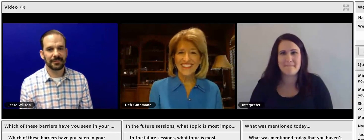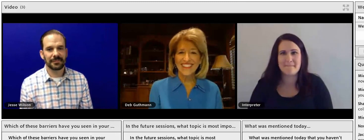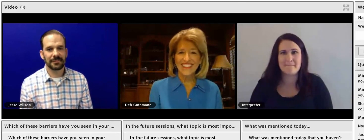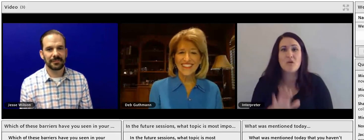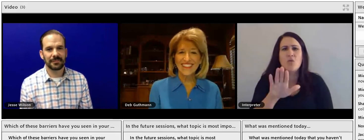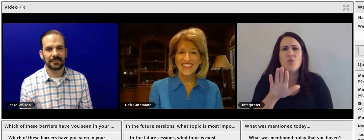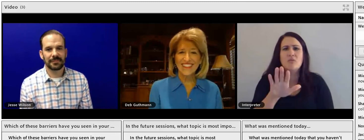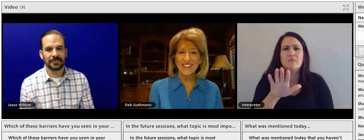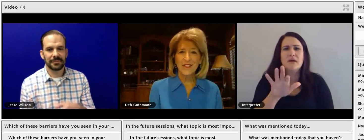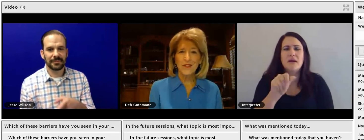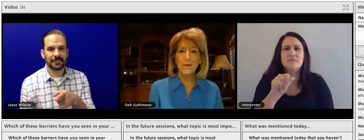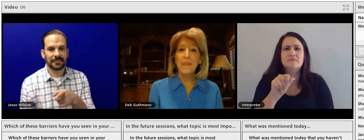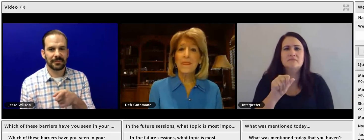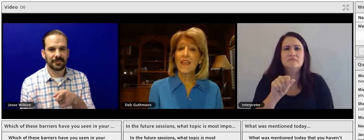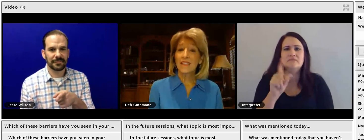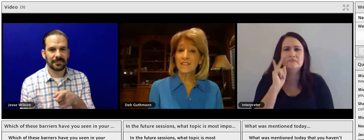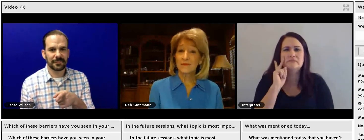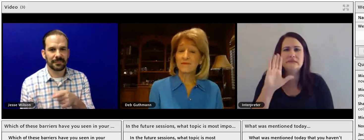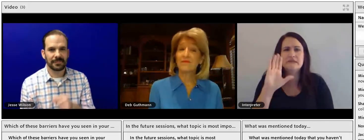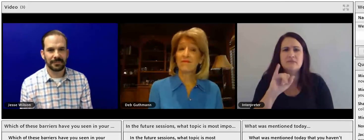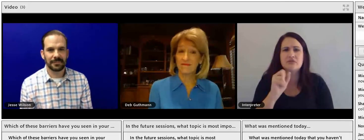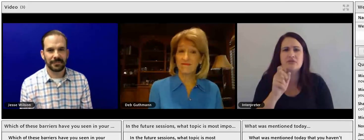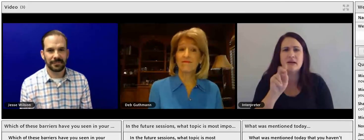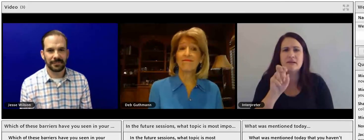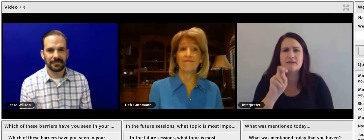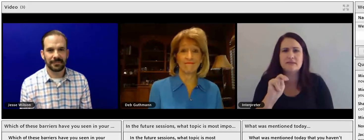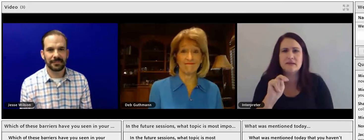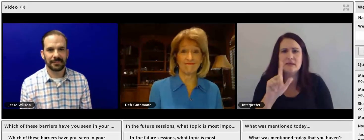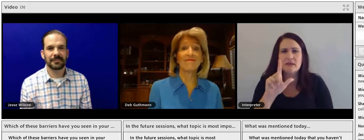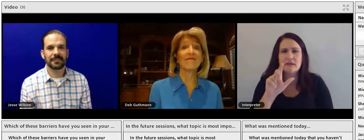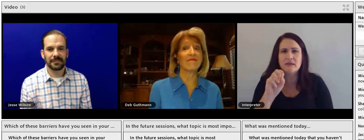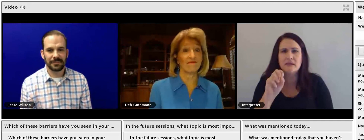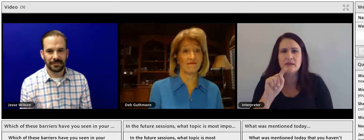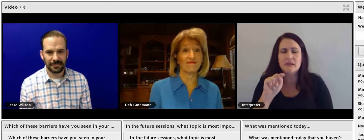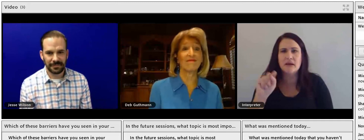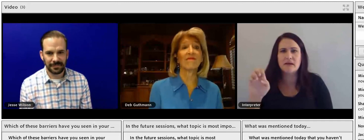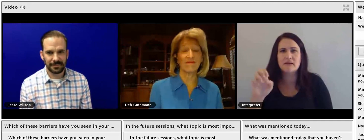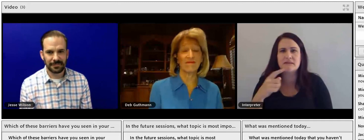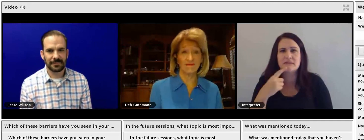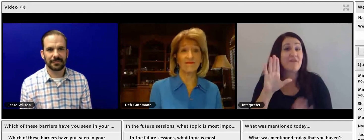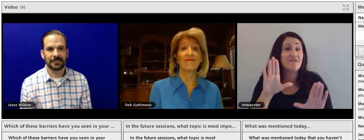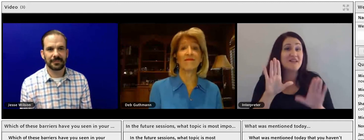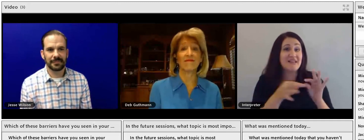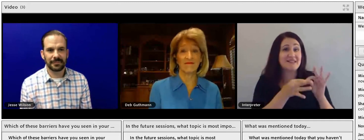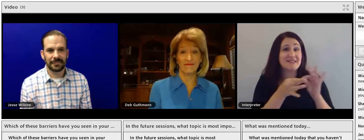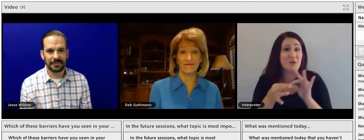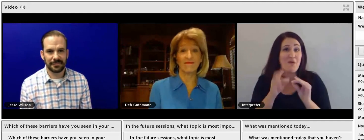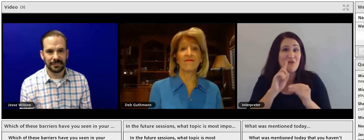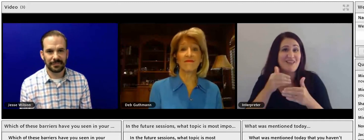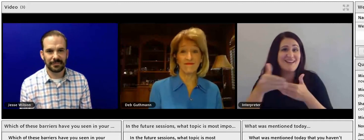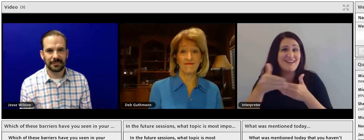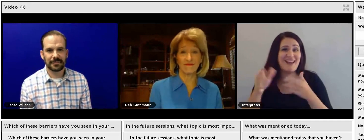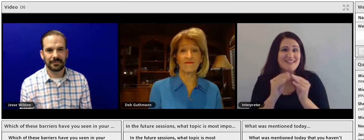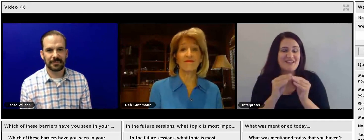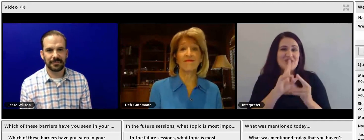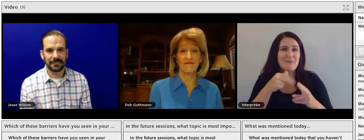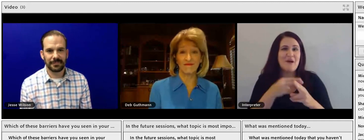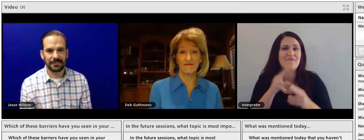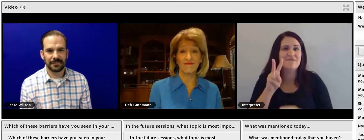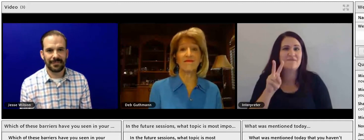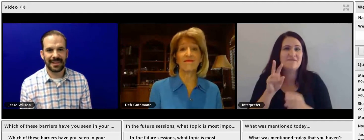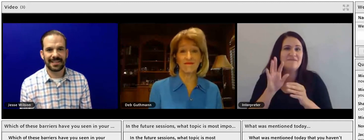have, let's see, it looks like Jackson Lada has a fantastic segue into our next session, talking about video